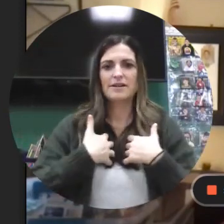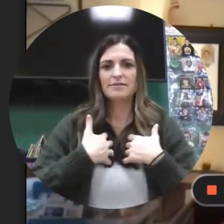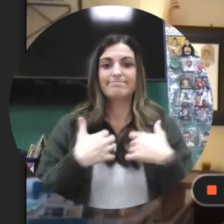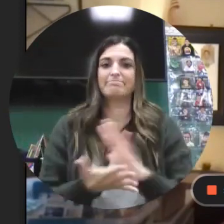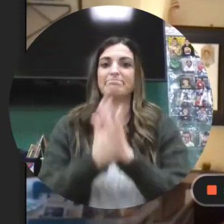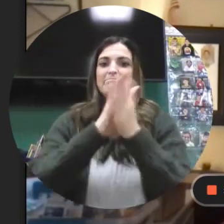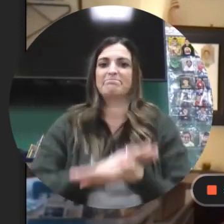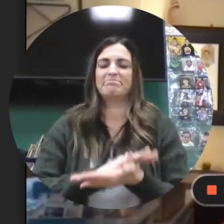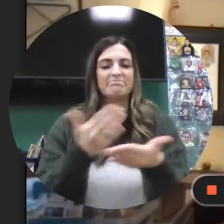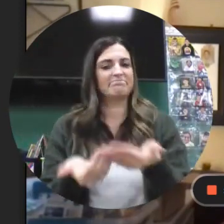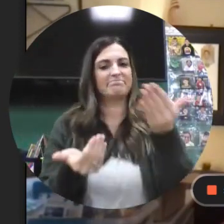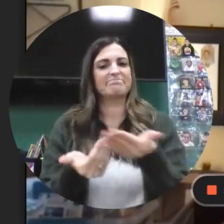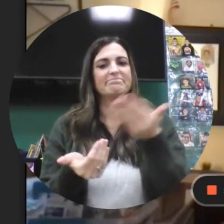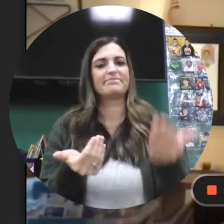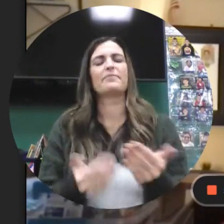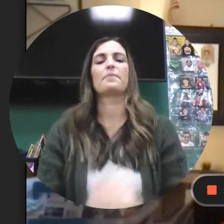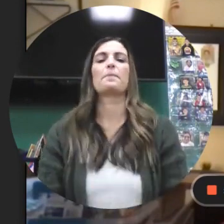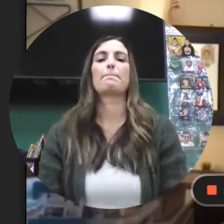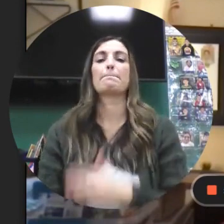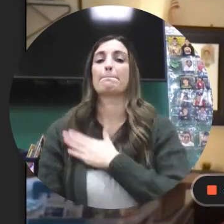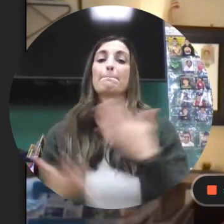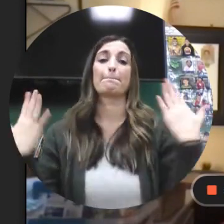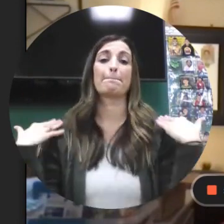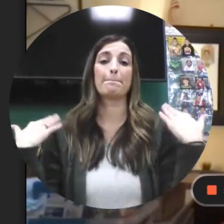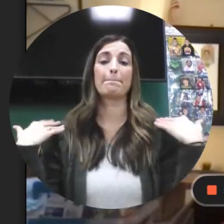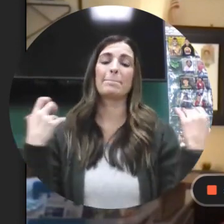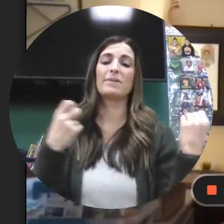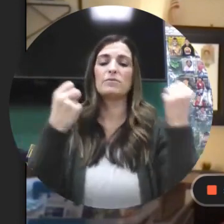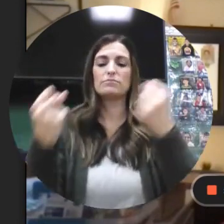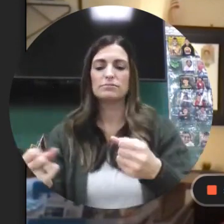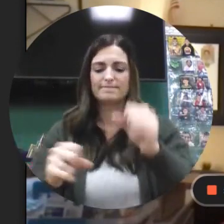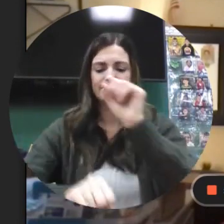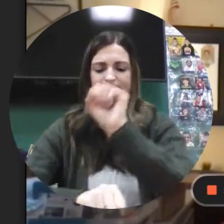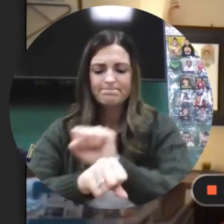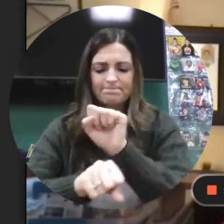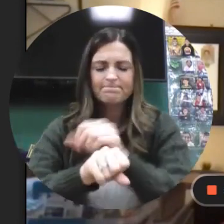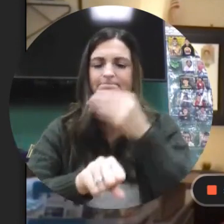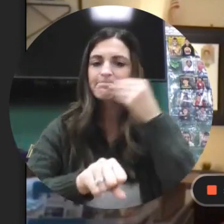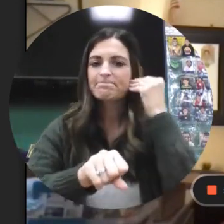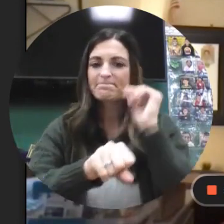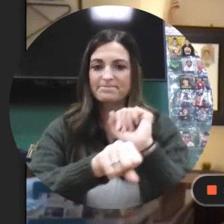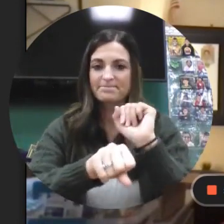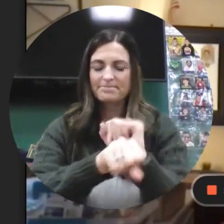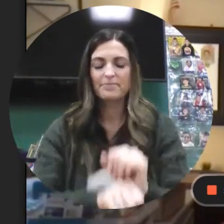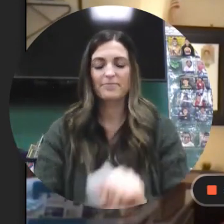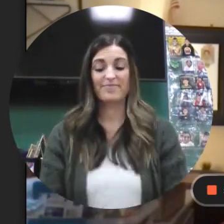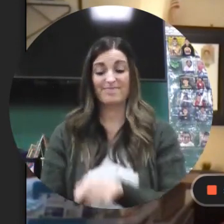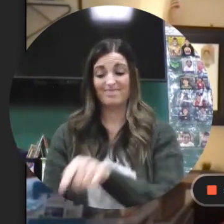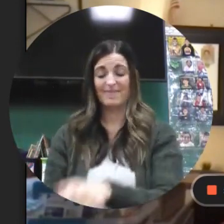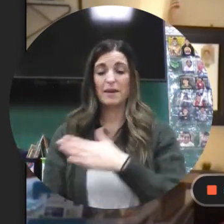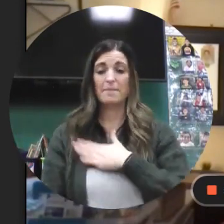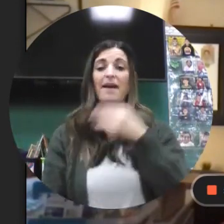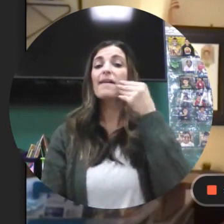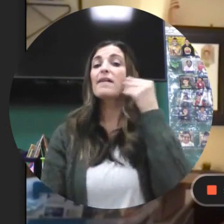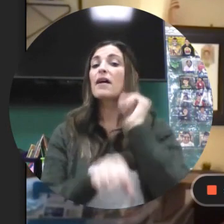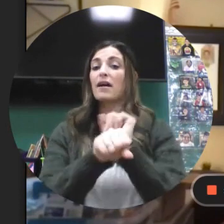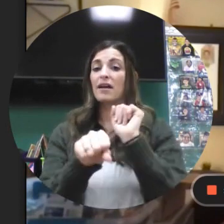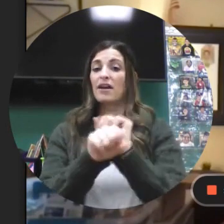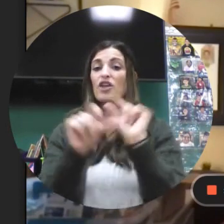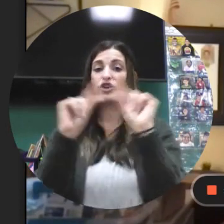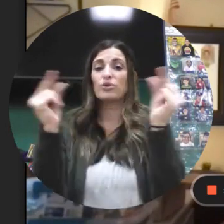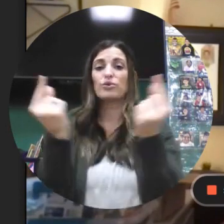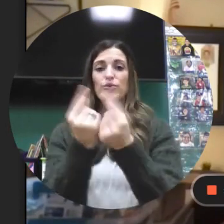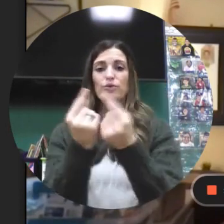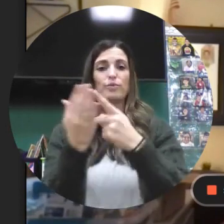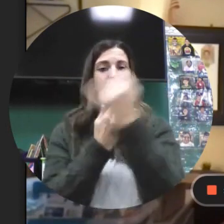to my backpack for tomorrow and settled down to do my homework. In my assignment notebook, our group project was first on my list of things